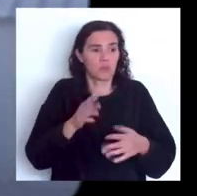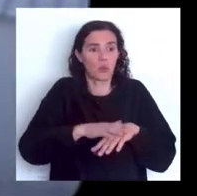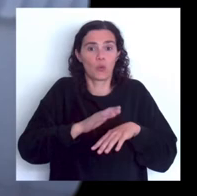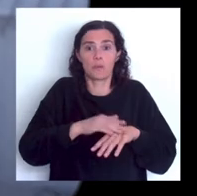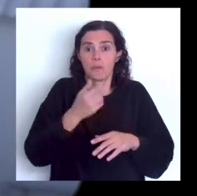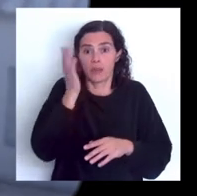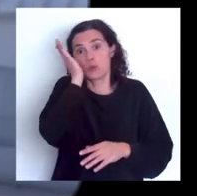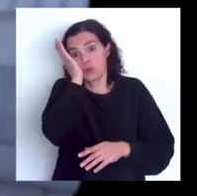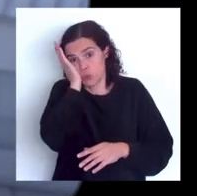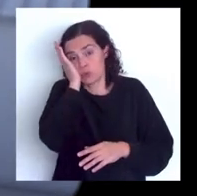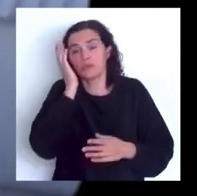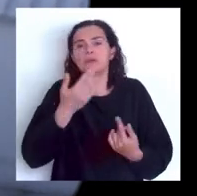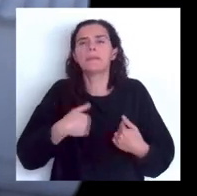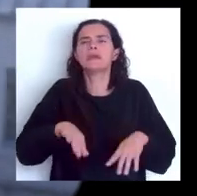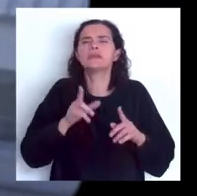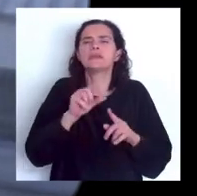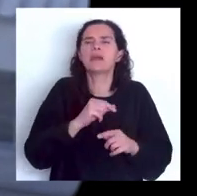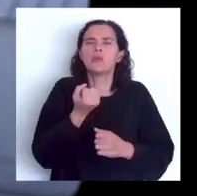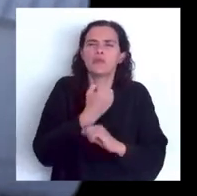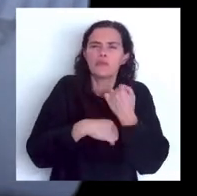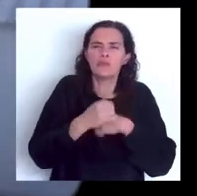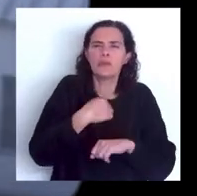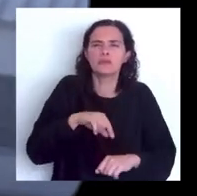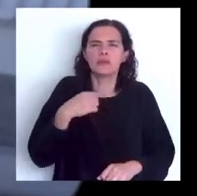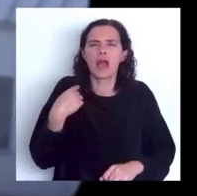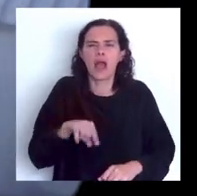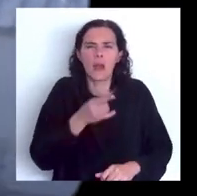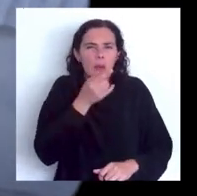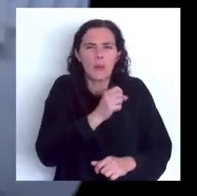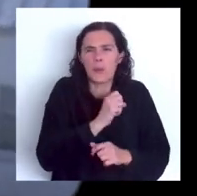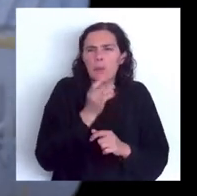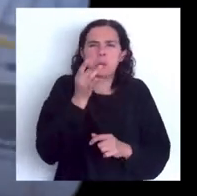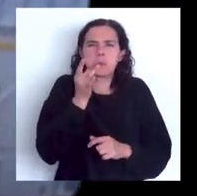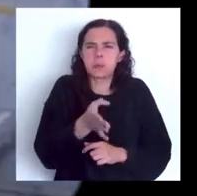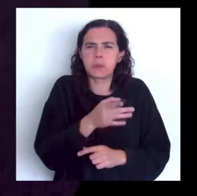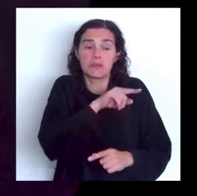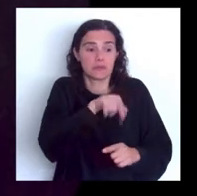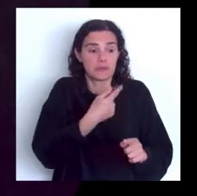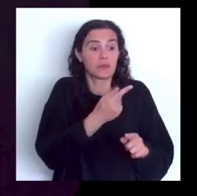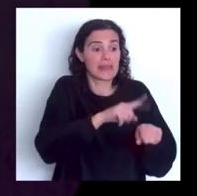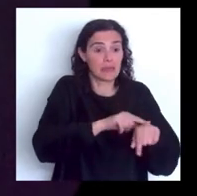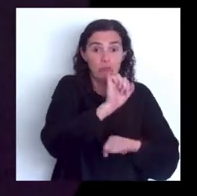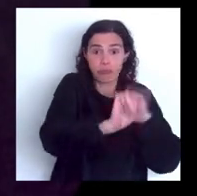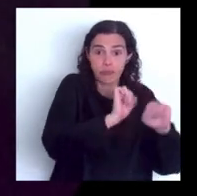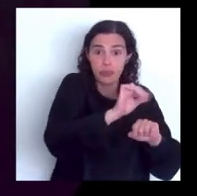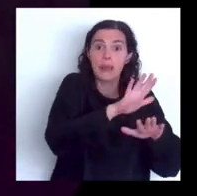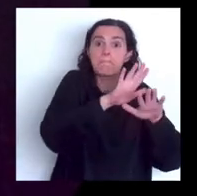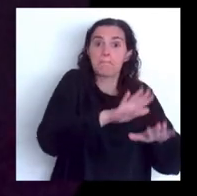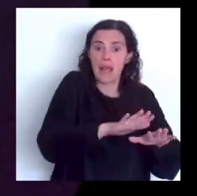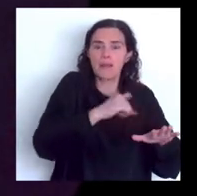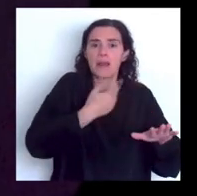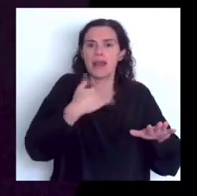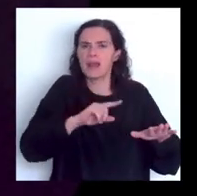is suspended because of sleep, but also they are moving at very high speed, so their time is